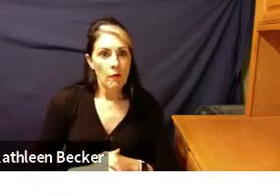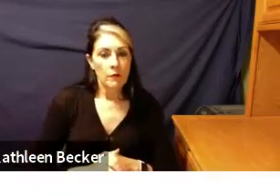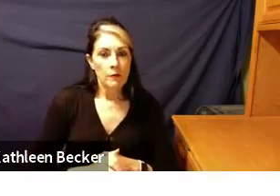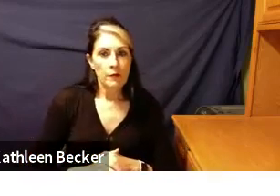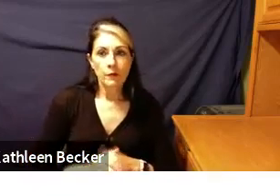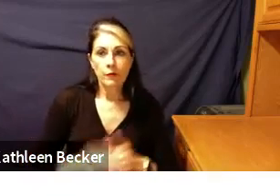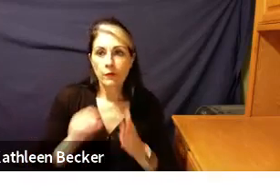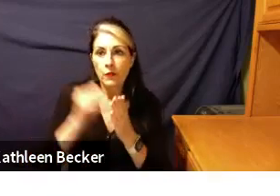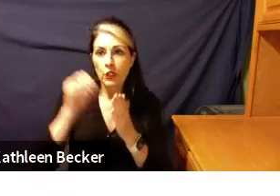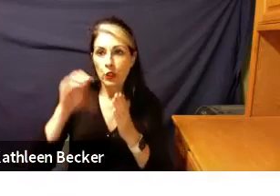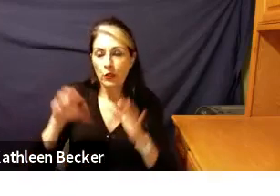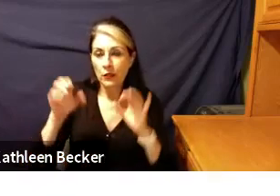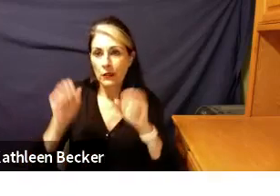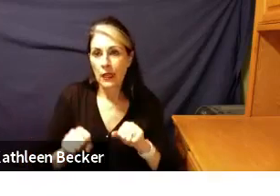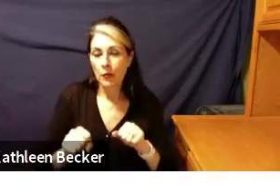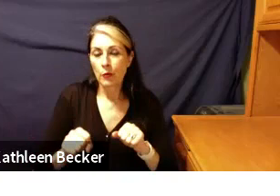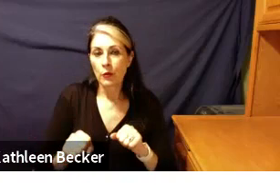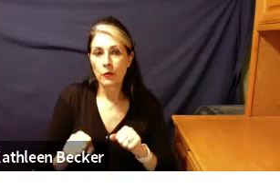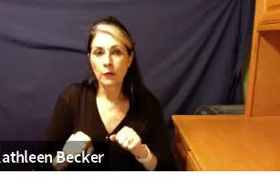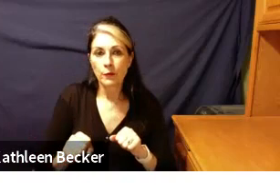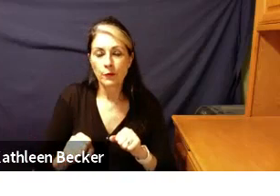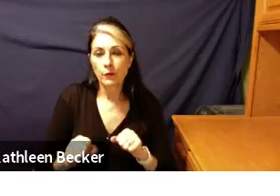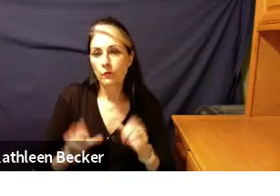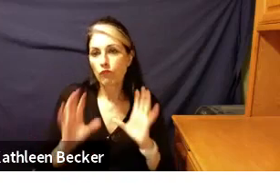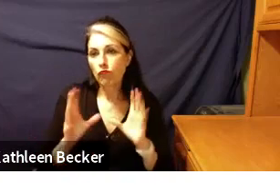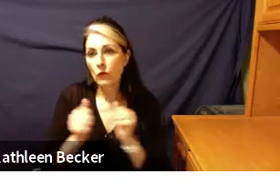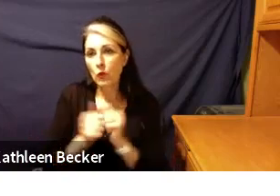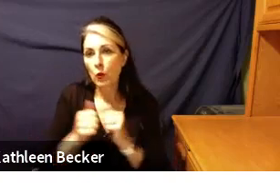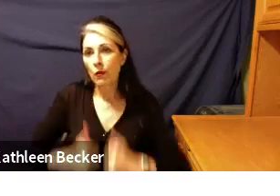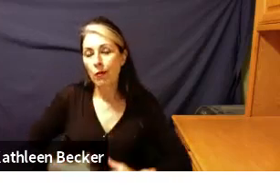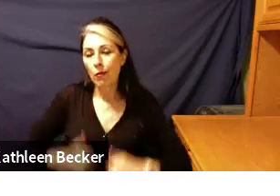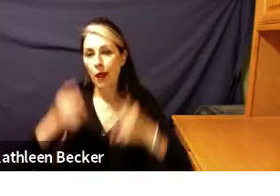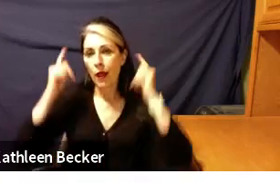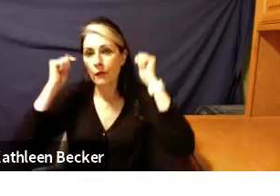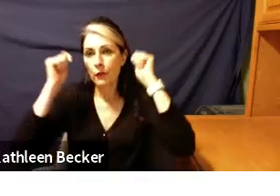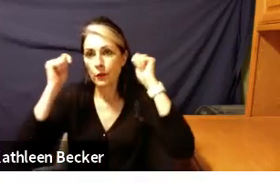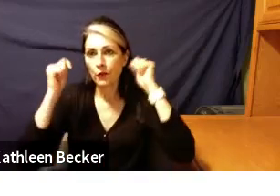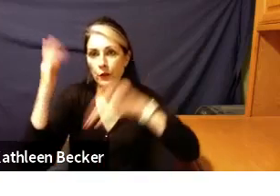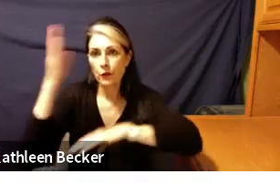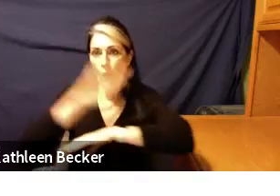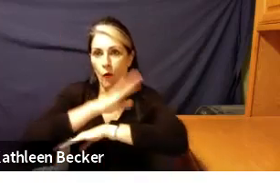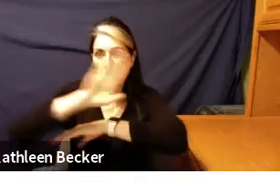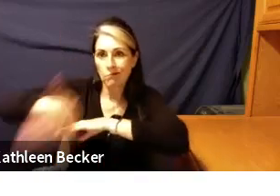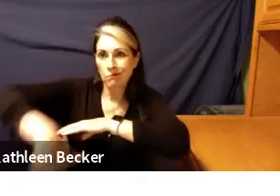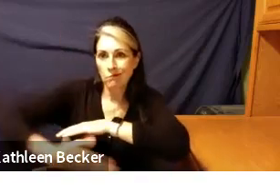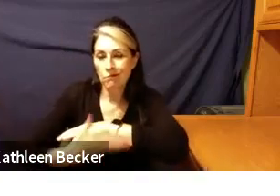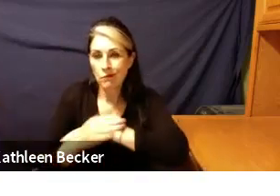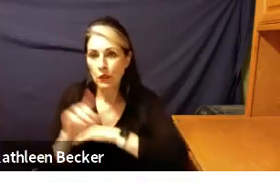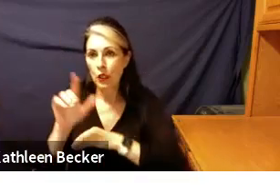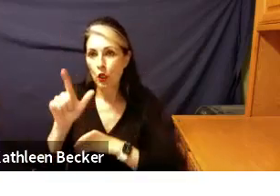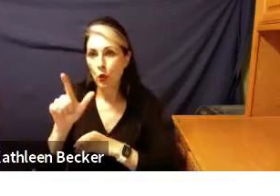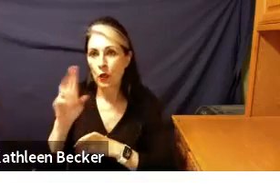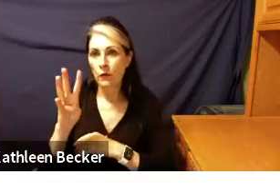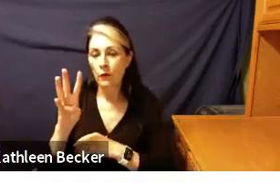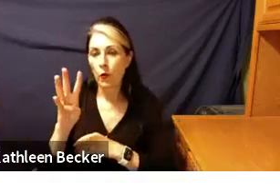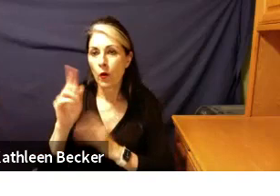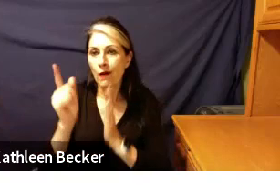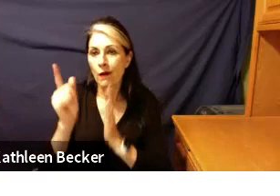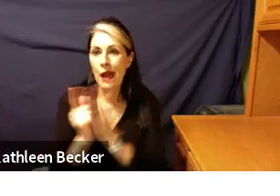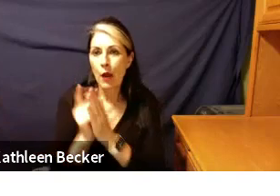Students will be able to chat with live tutors 24 hours a day, 7 days a week for unlimited